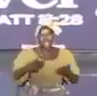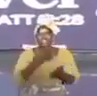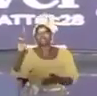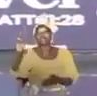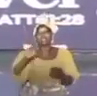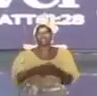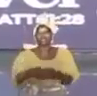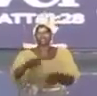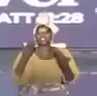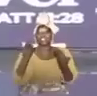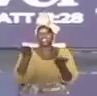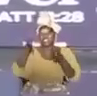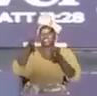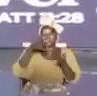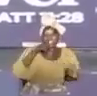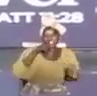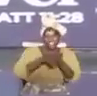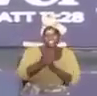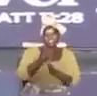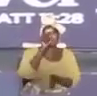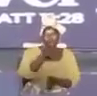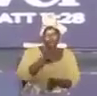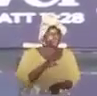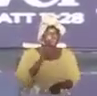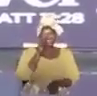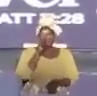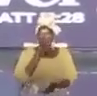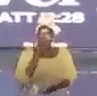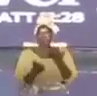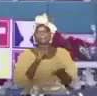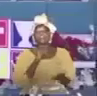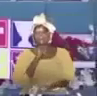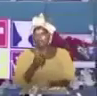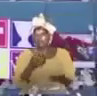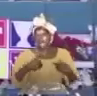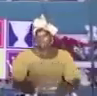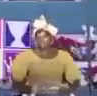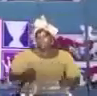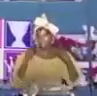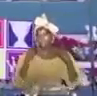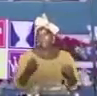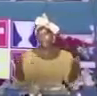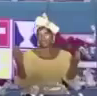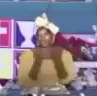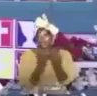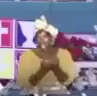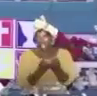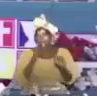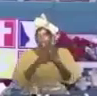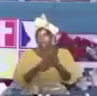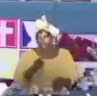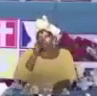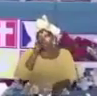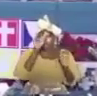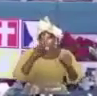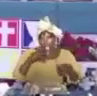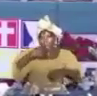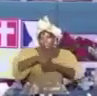No. You may not have the strength to fight them because they are now bigger than you, but you can bring them to their knees through